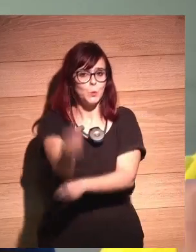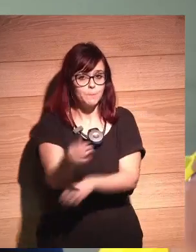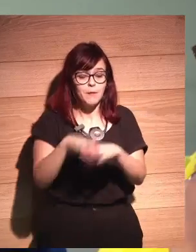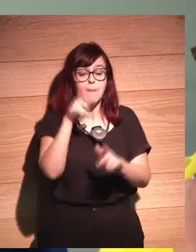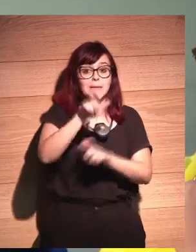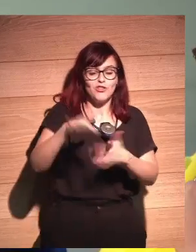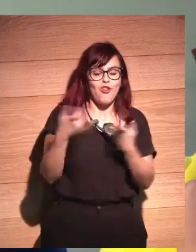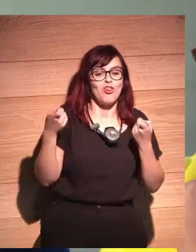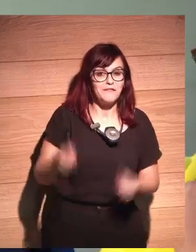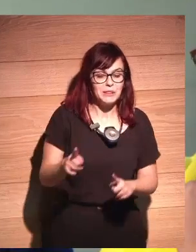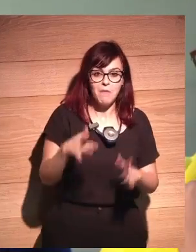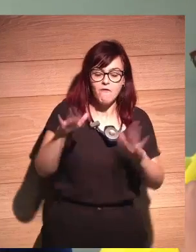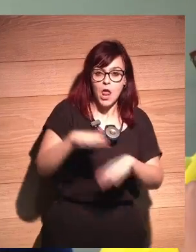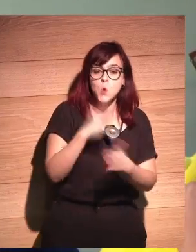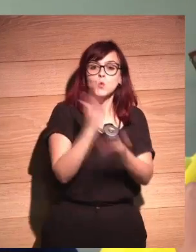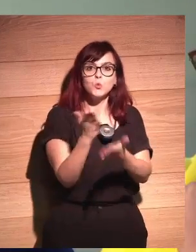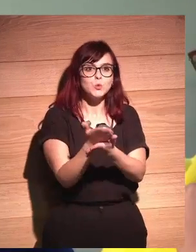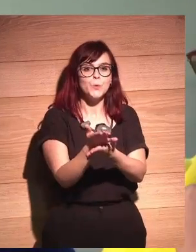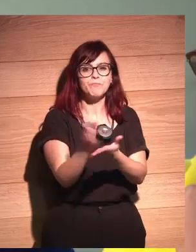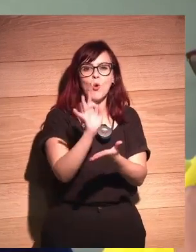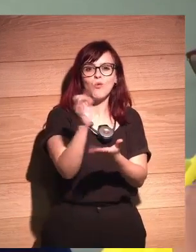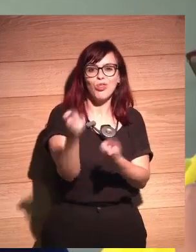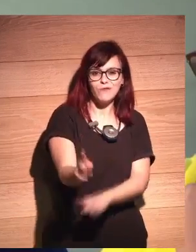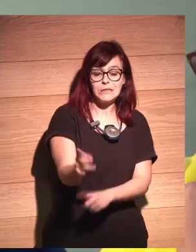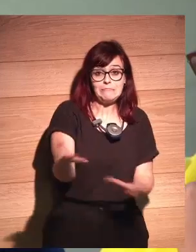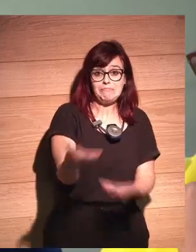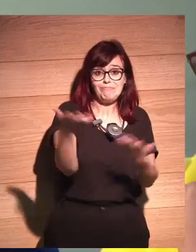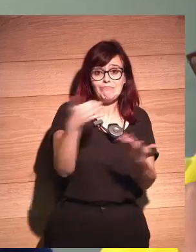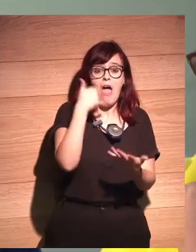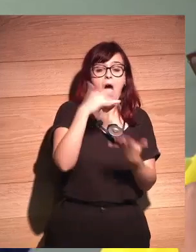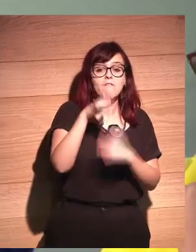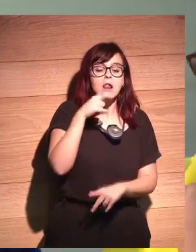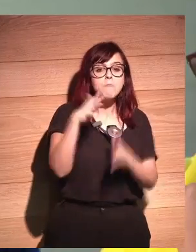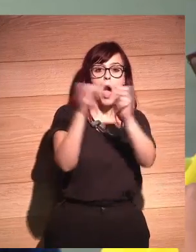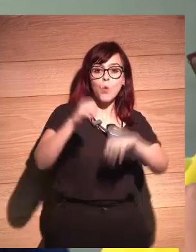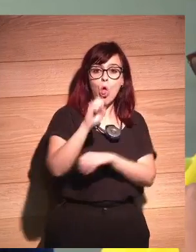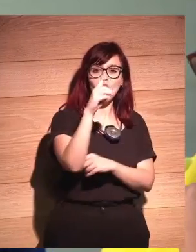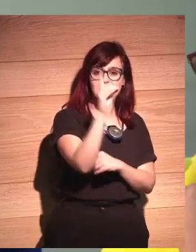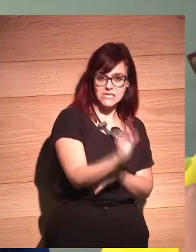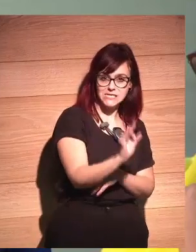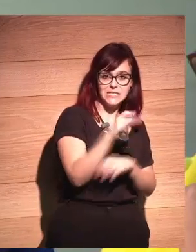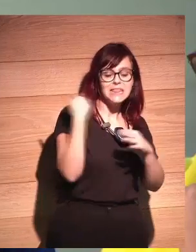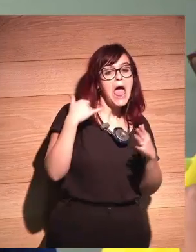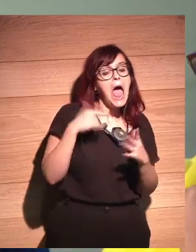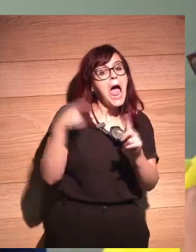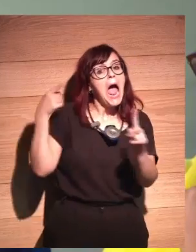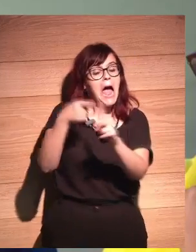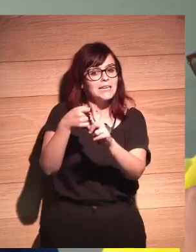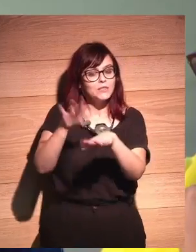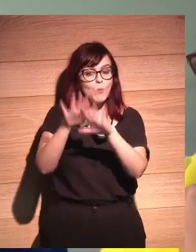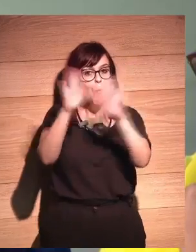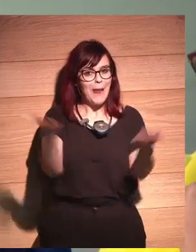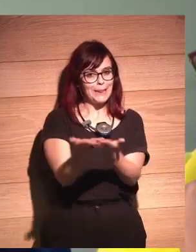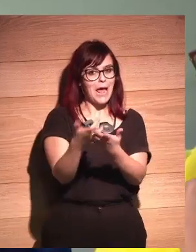generation, these people won't need to go through courses. Maybe they won't even need to agree on the SDGs because they will